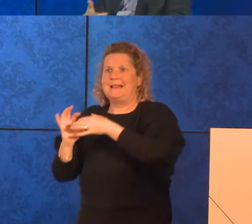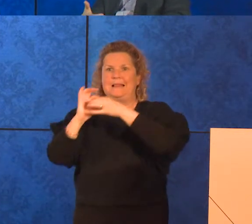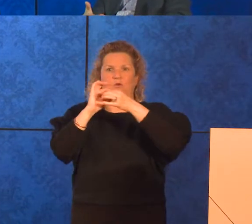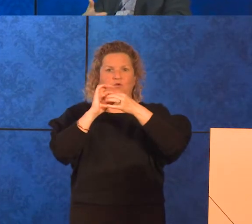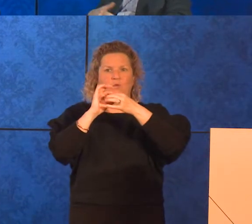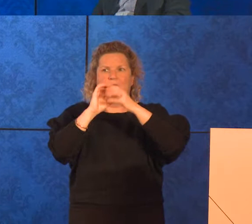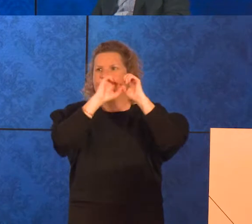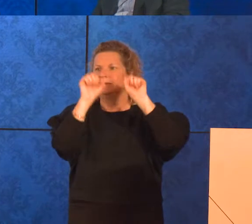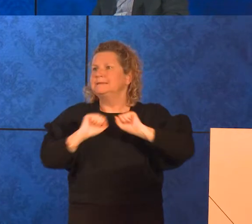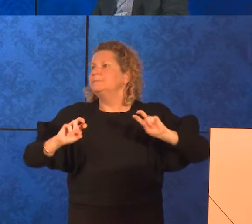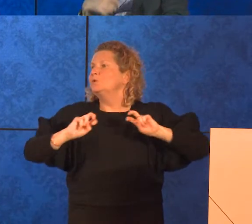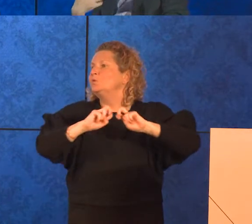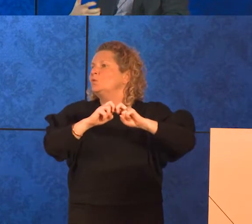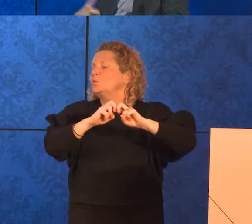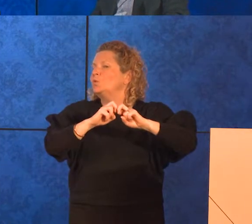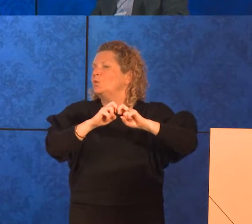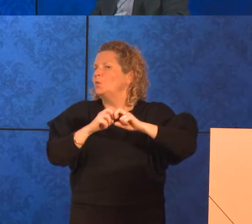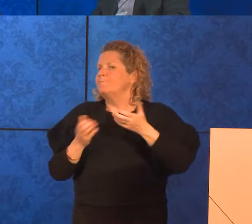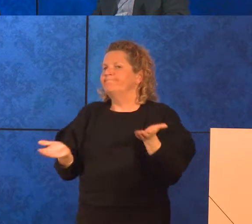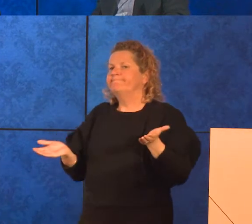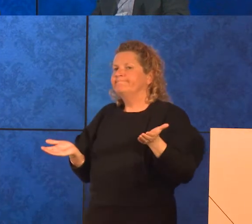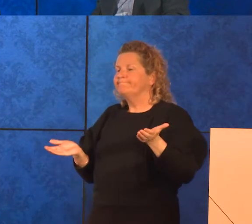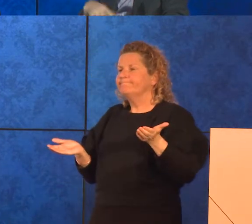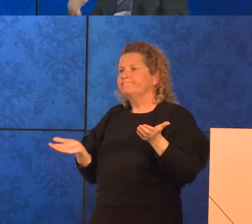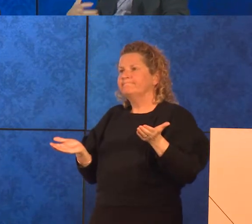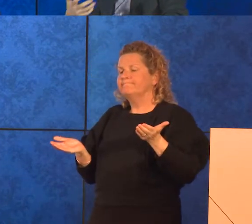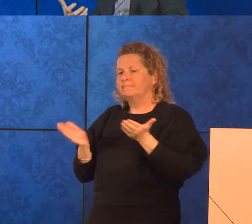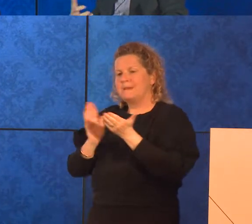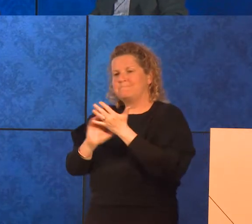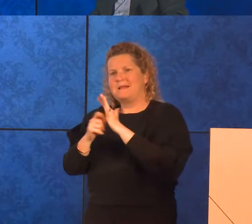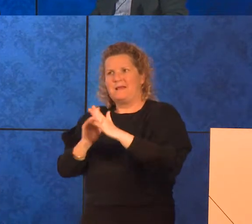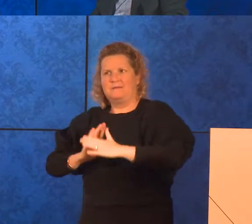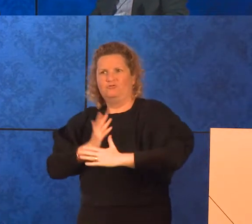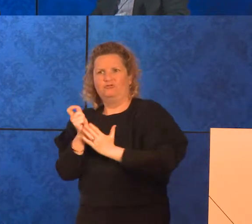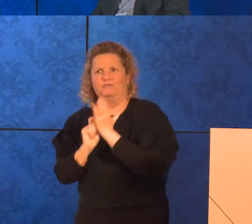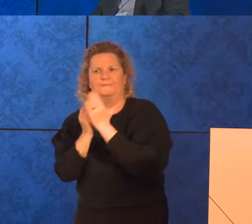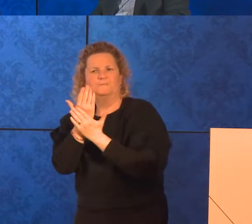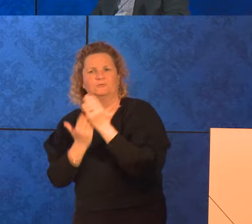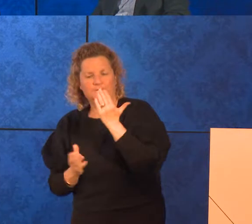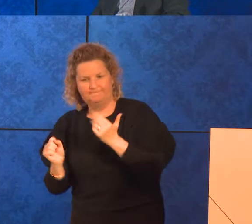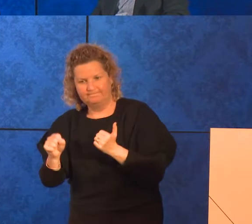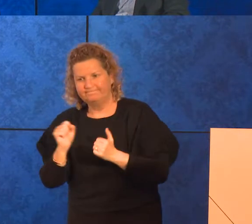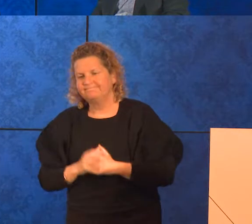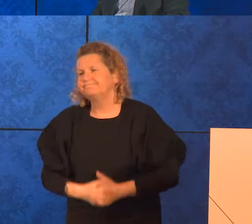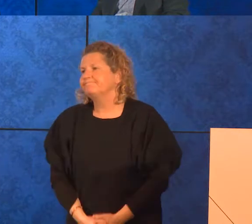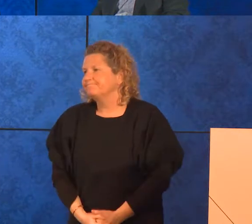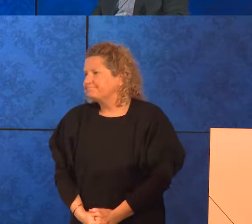bigger systemic issue, that I think is when the media will be most interested in covering a story.